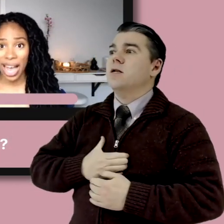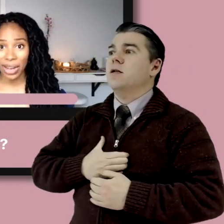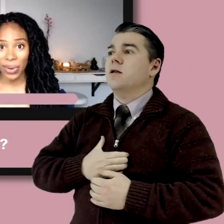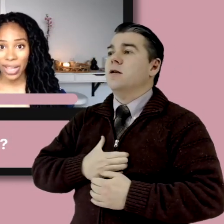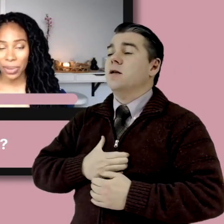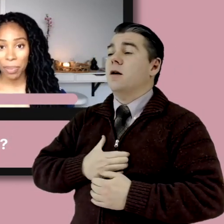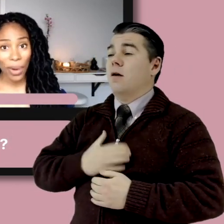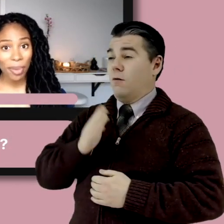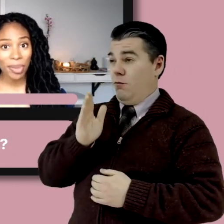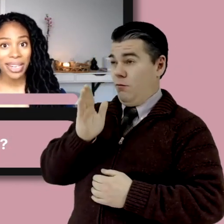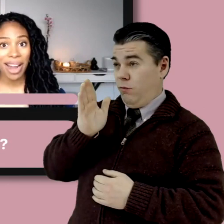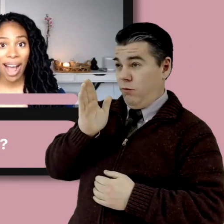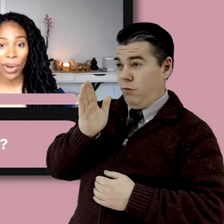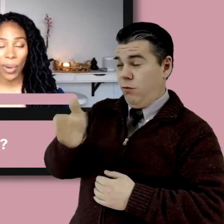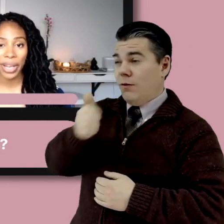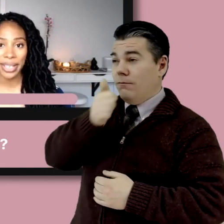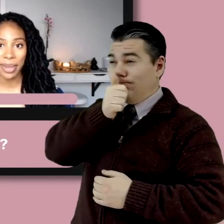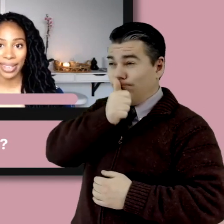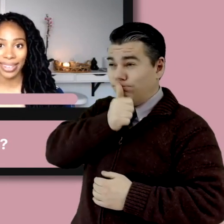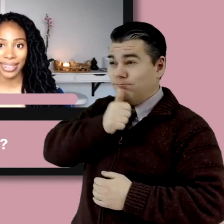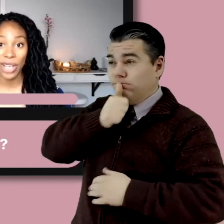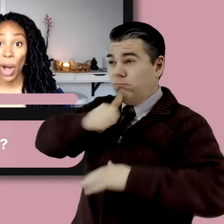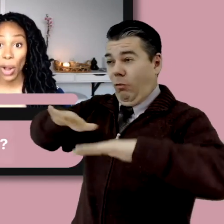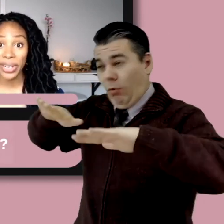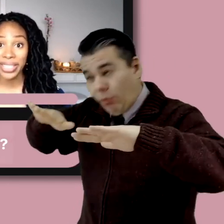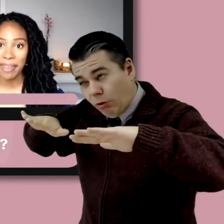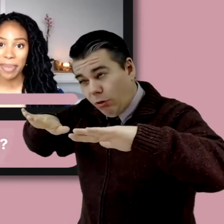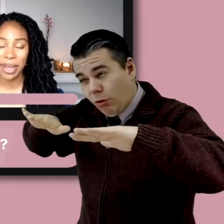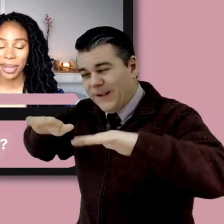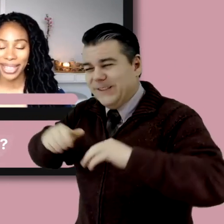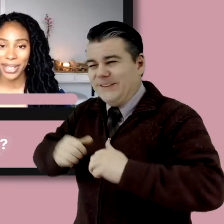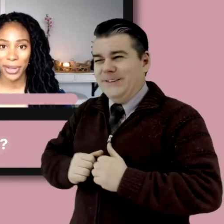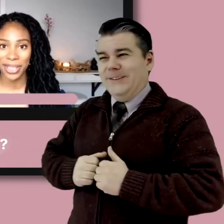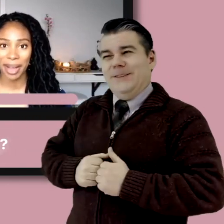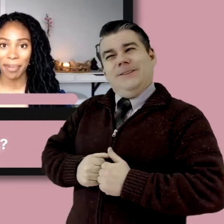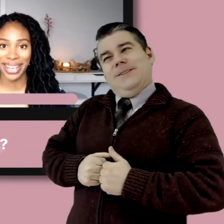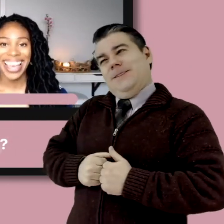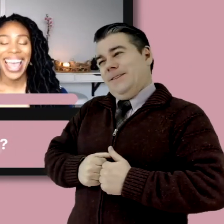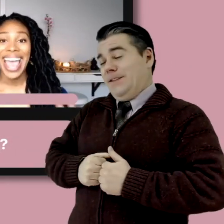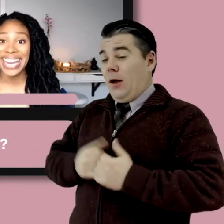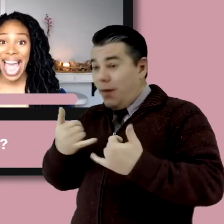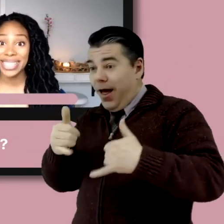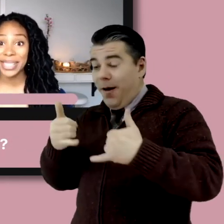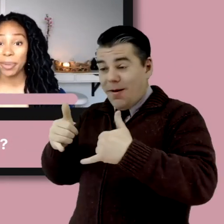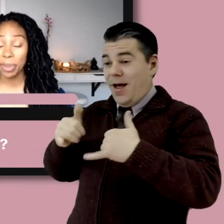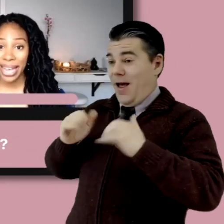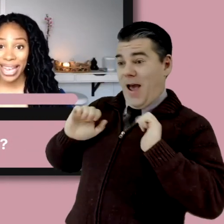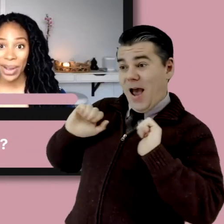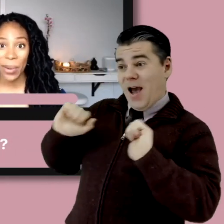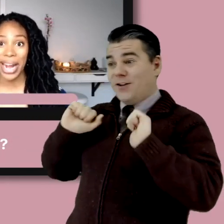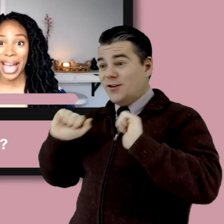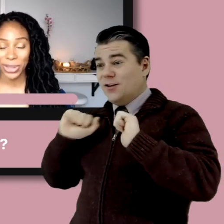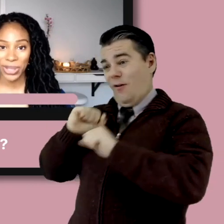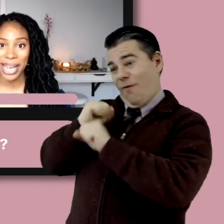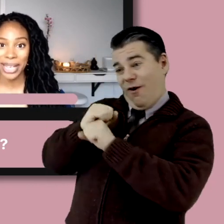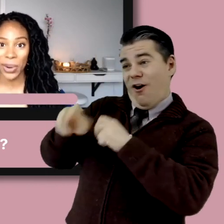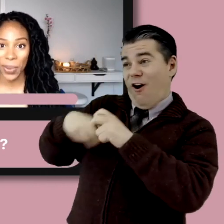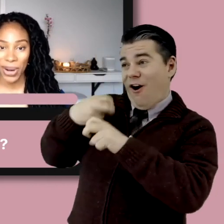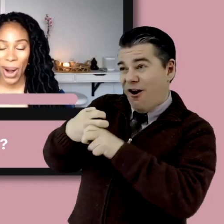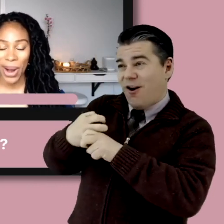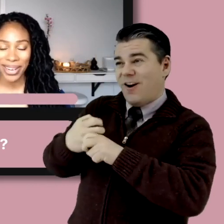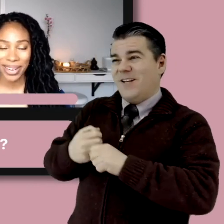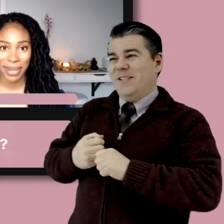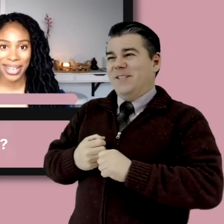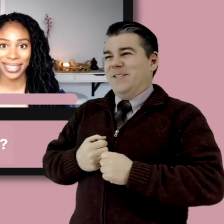really hungry, they're probably not going to be tolerant of being placed on their stomach. and ask to play or exercise or